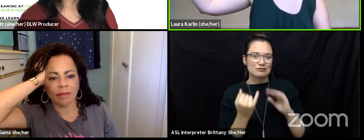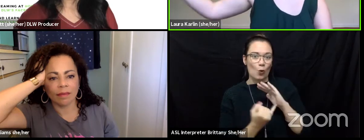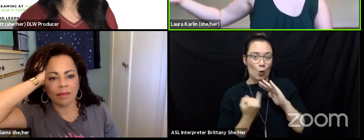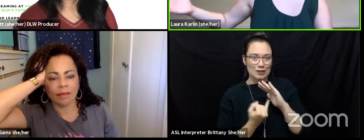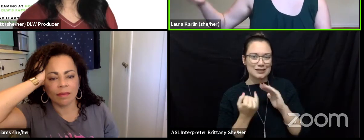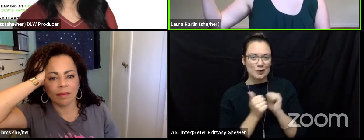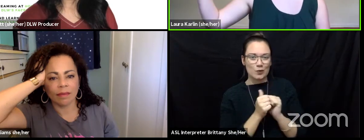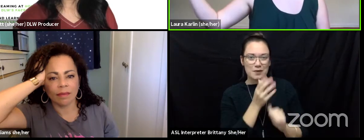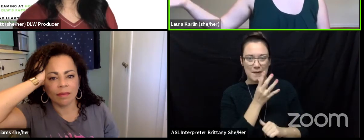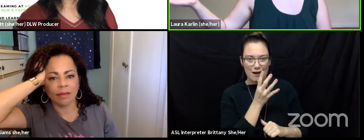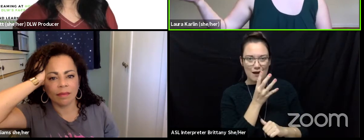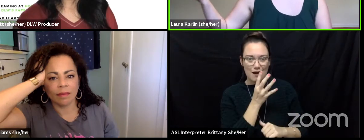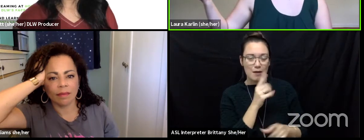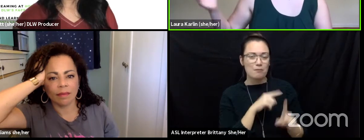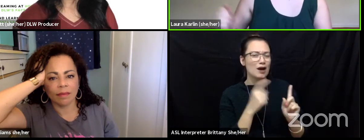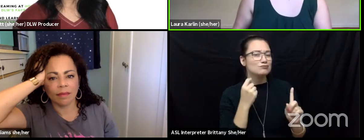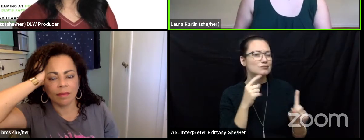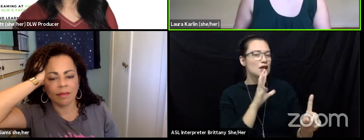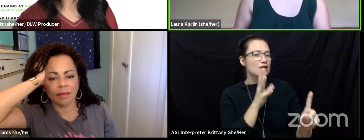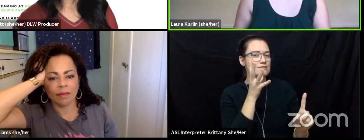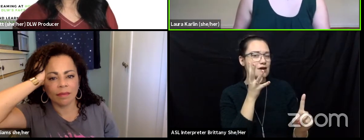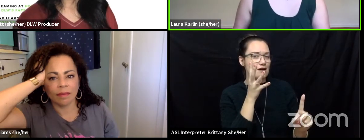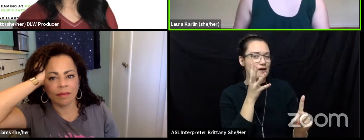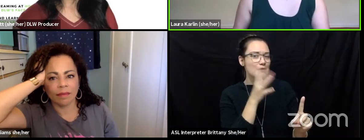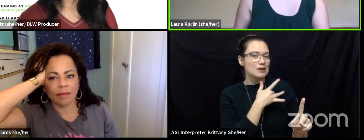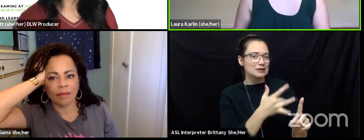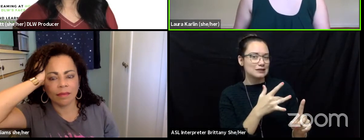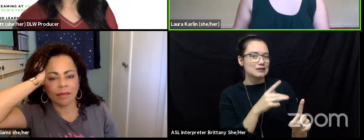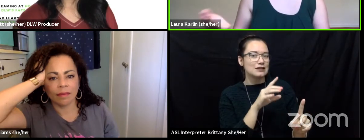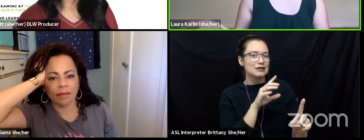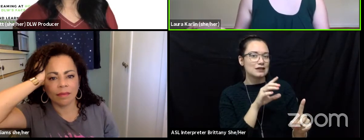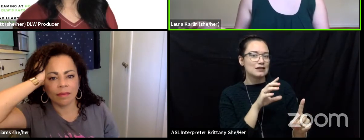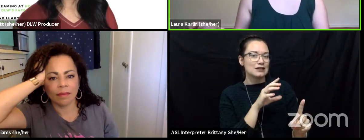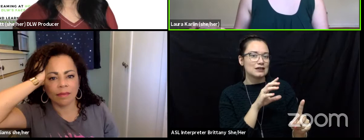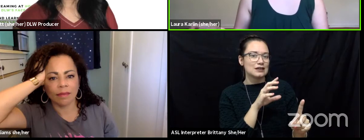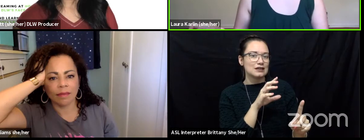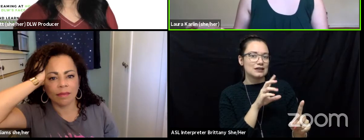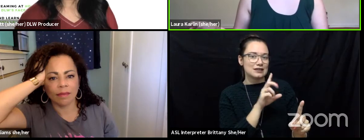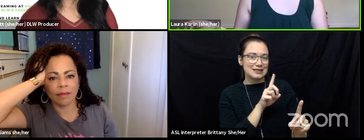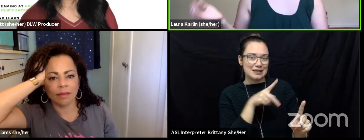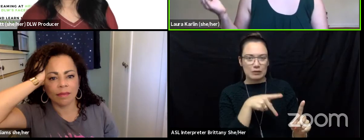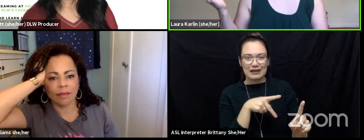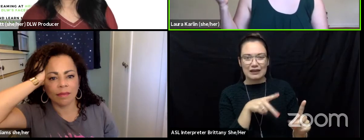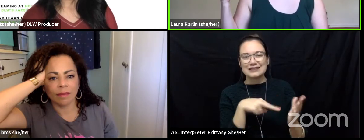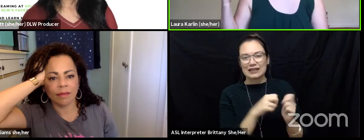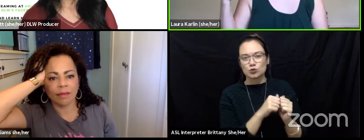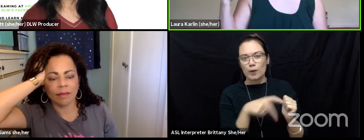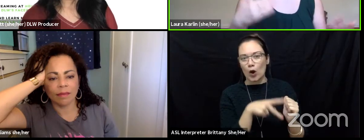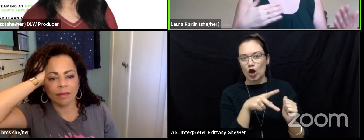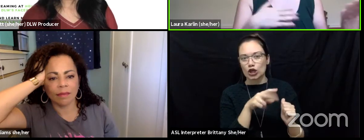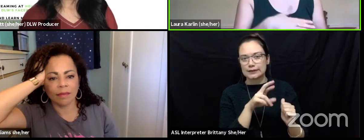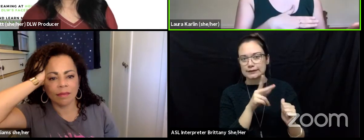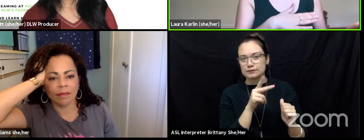kind of in the age range that a lot of our DTP participants are. And we made a video that is her signing her